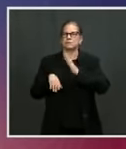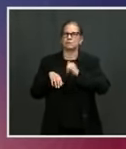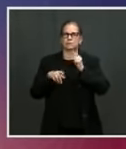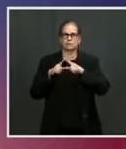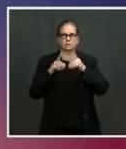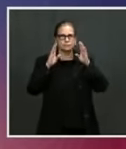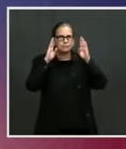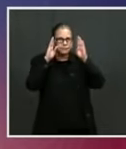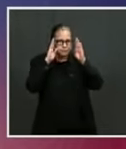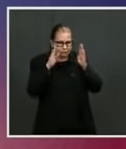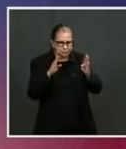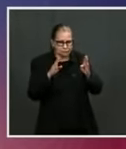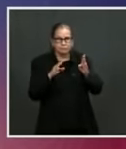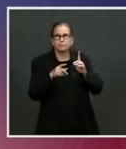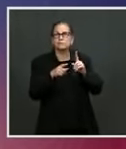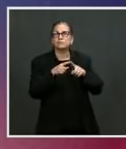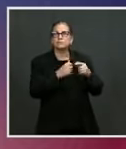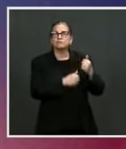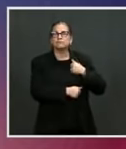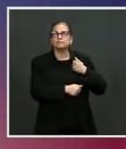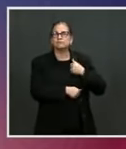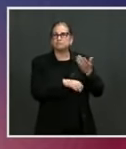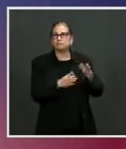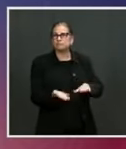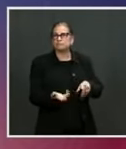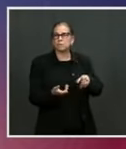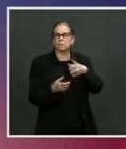history and by conscience